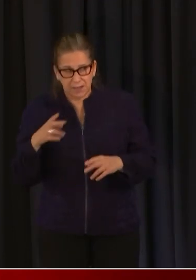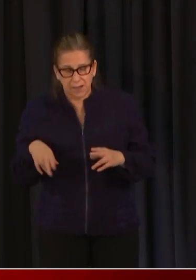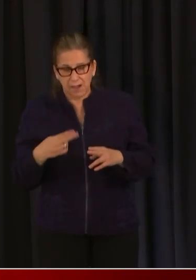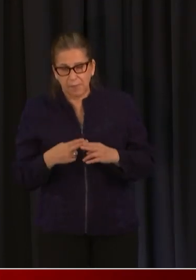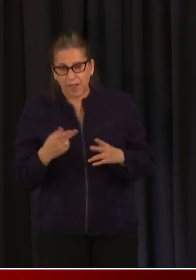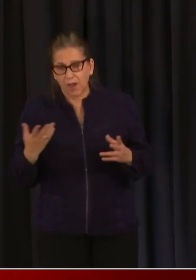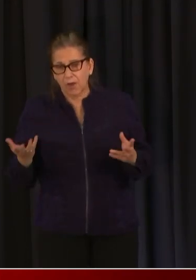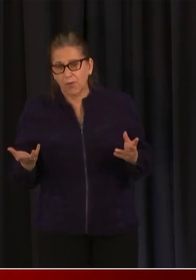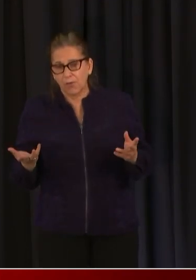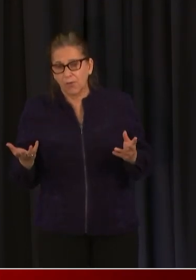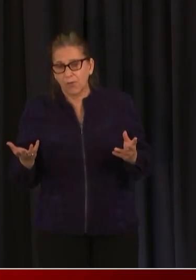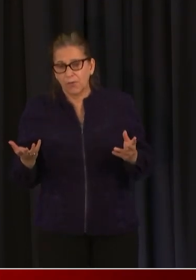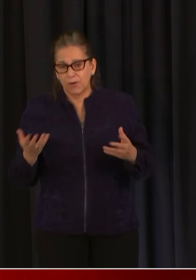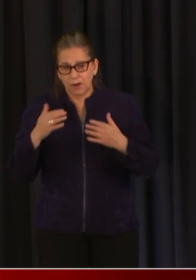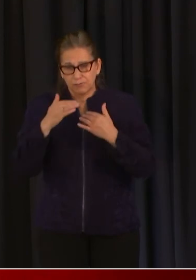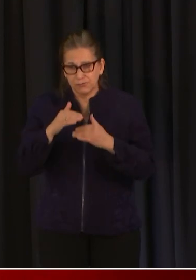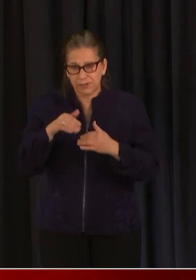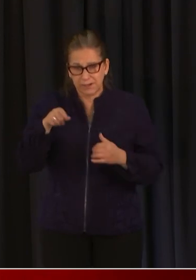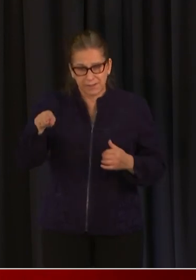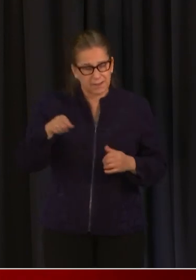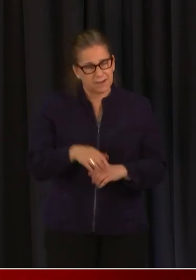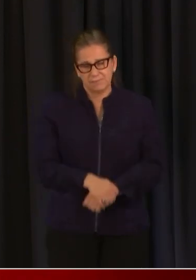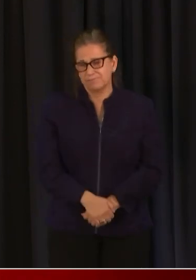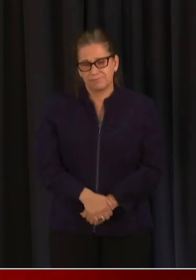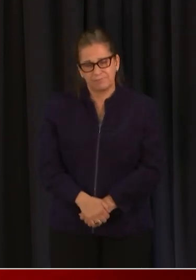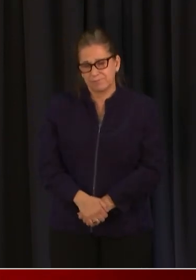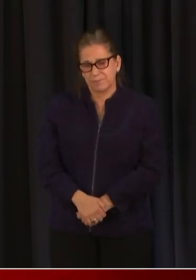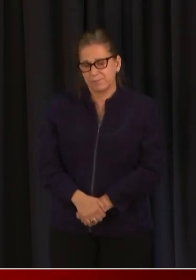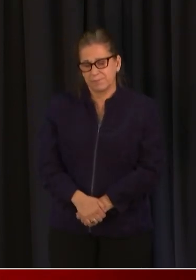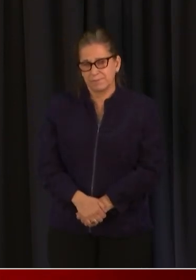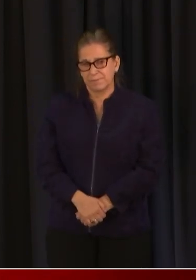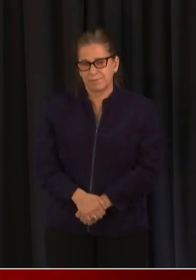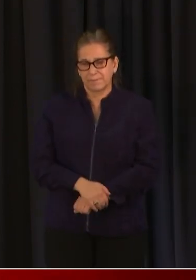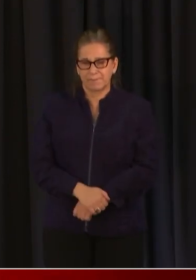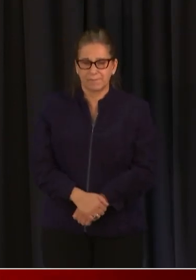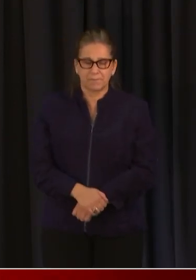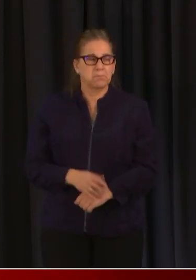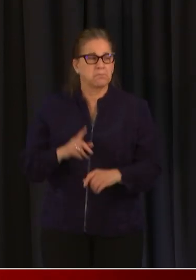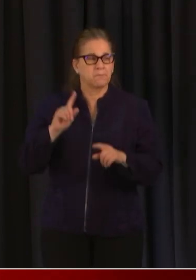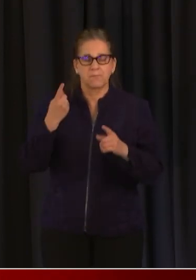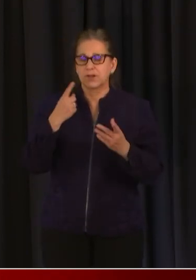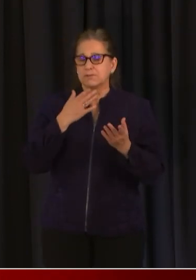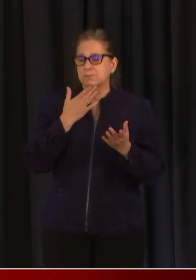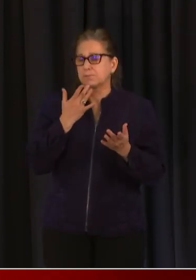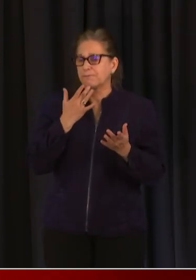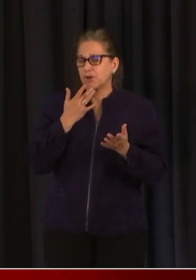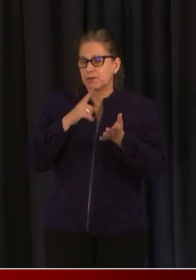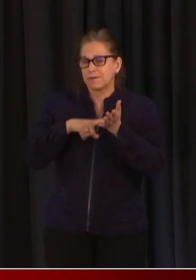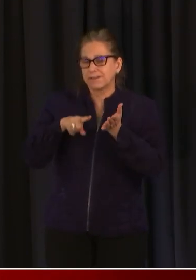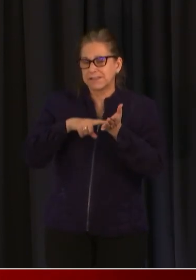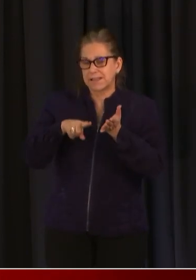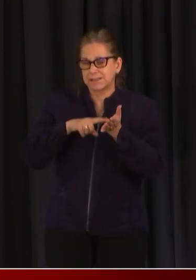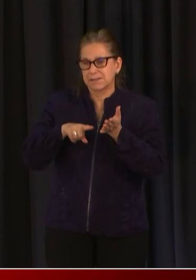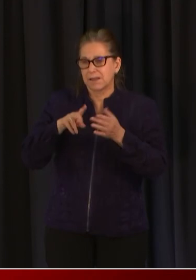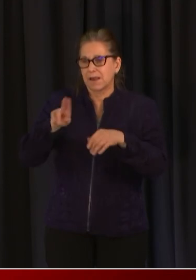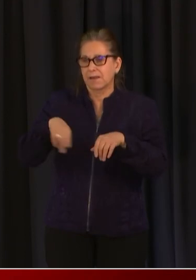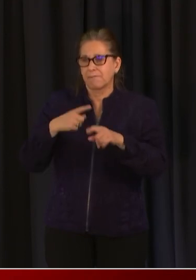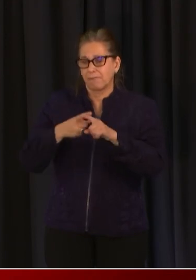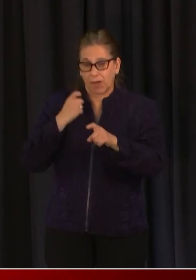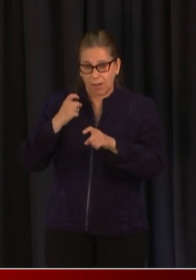about restrictions there. I do think that we need to undertake with the Park Service